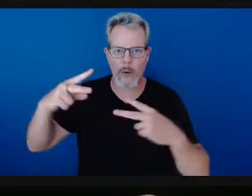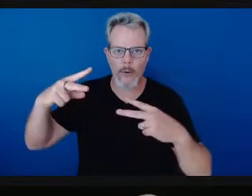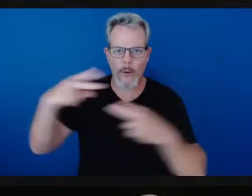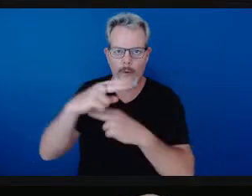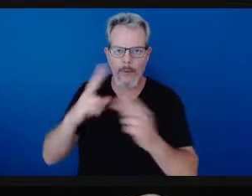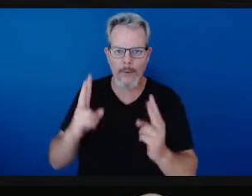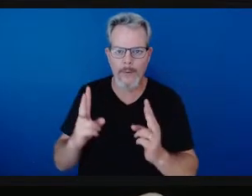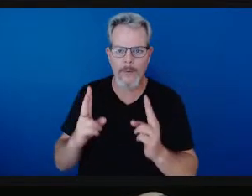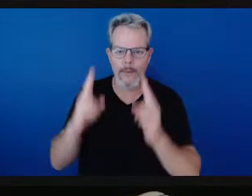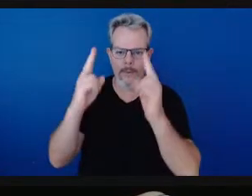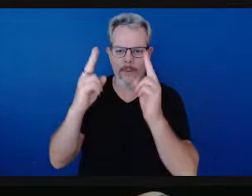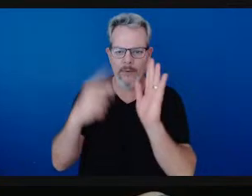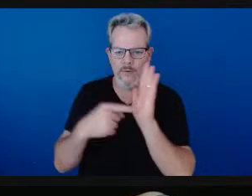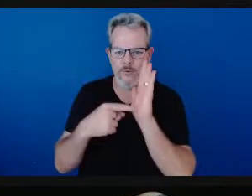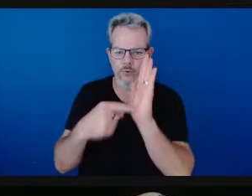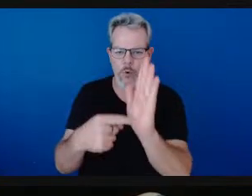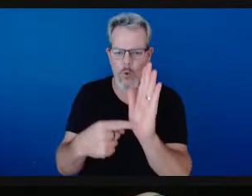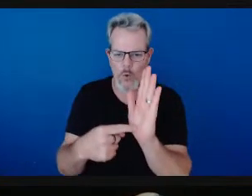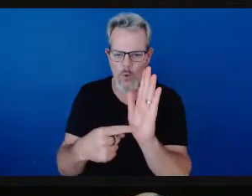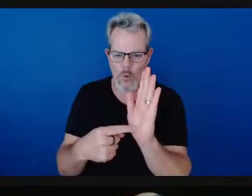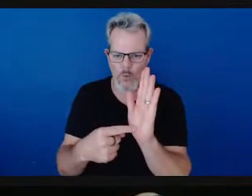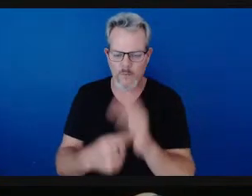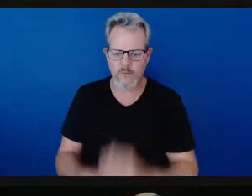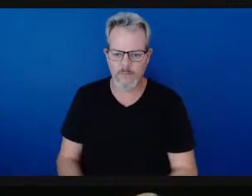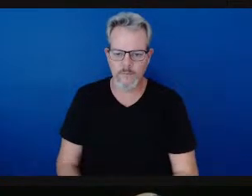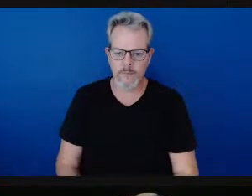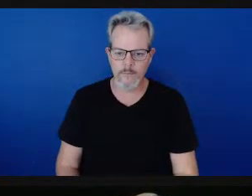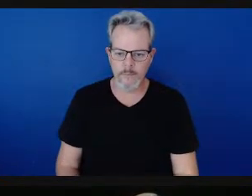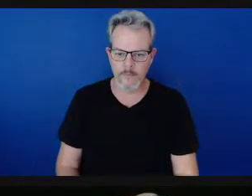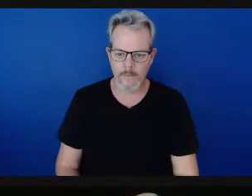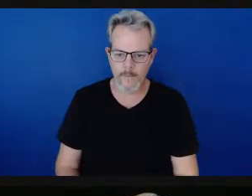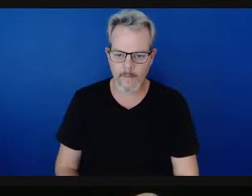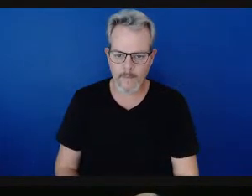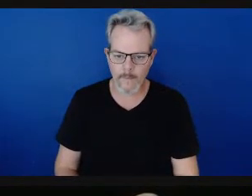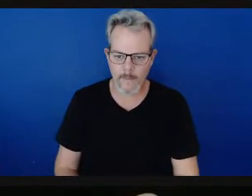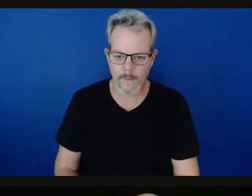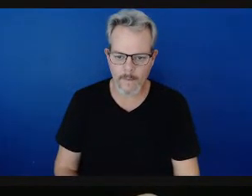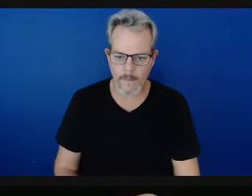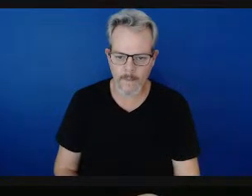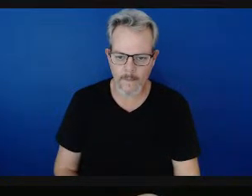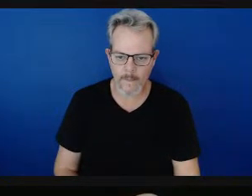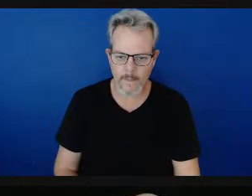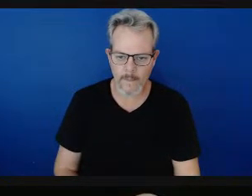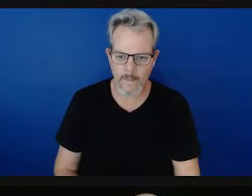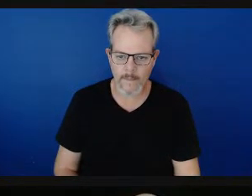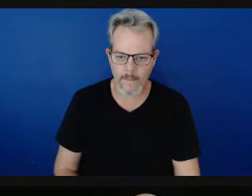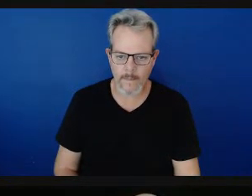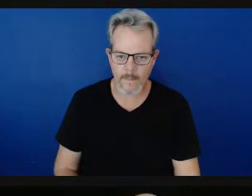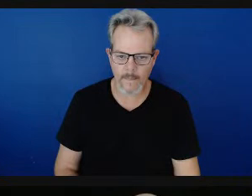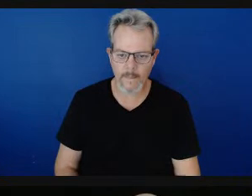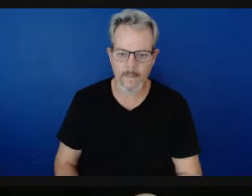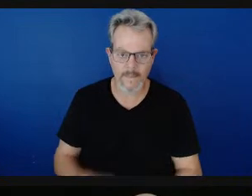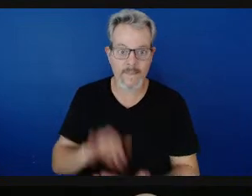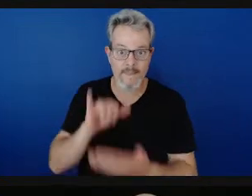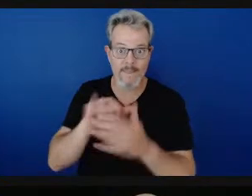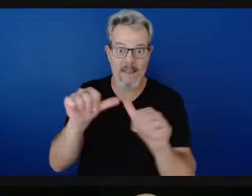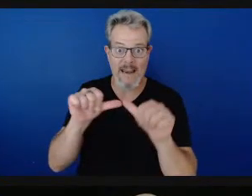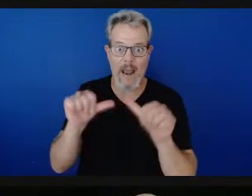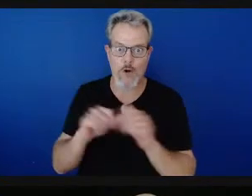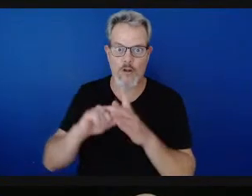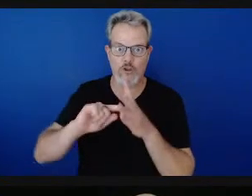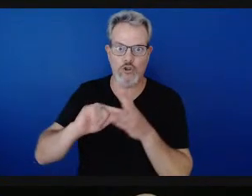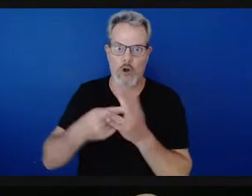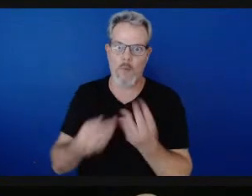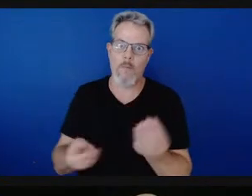in here. So here it is. There is that area that began putting out quite a lot more gas. Look at the gas cloud